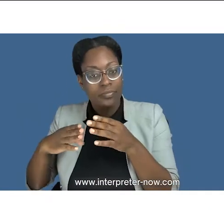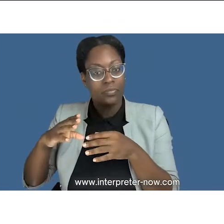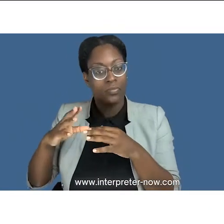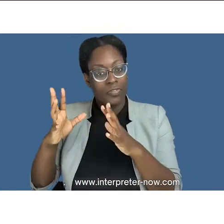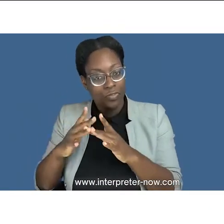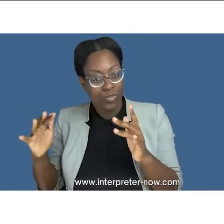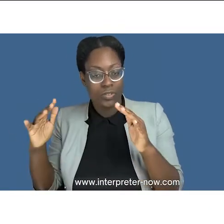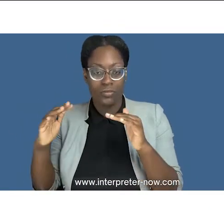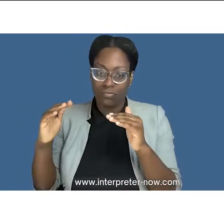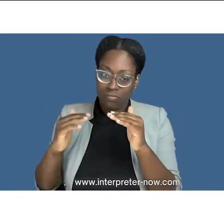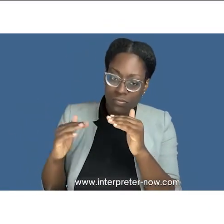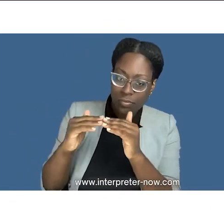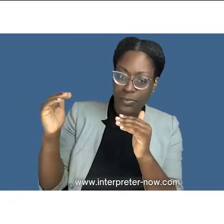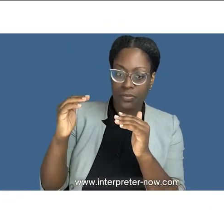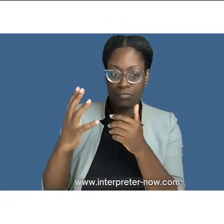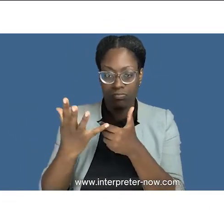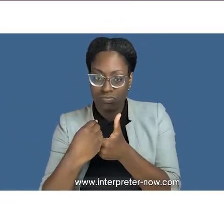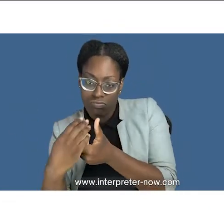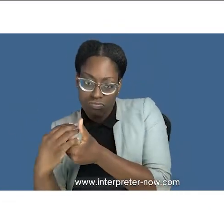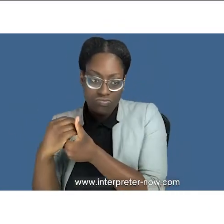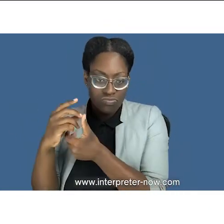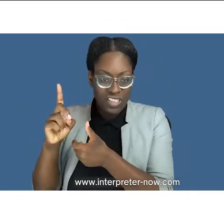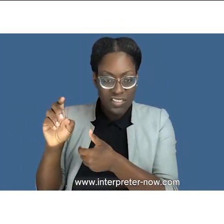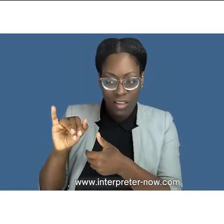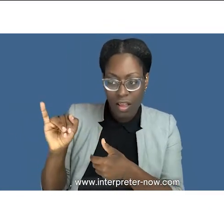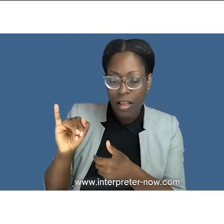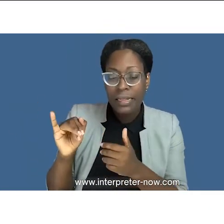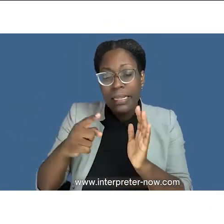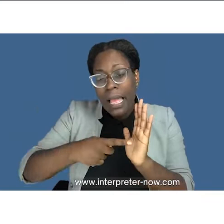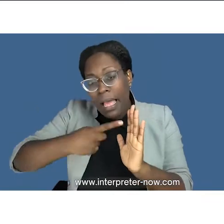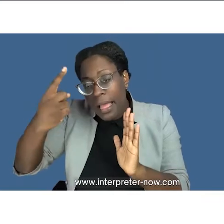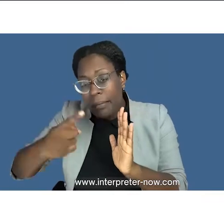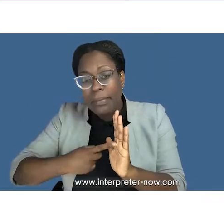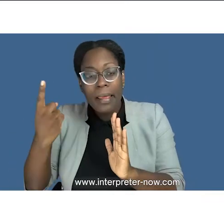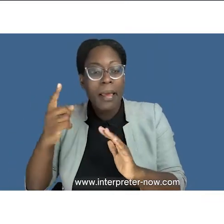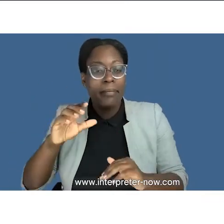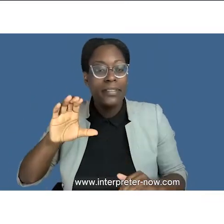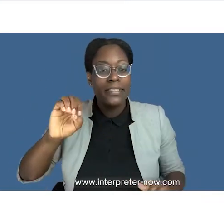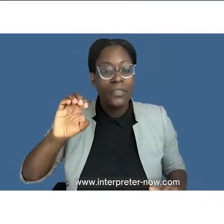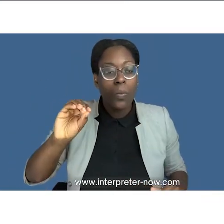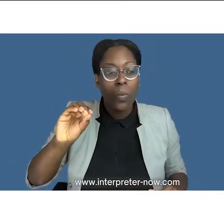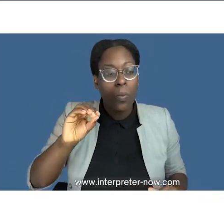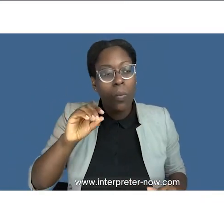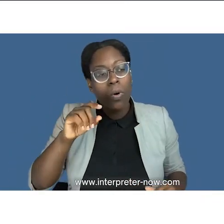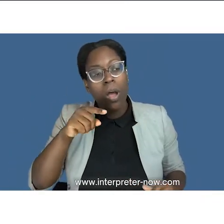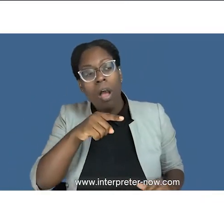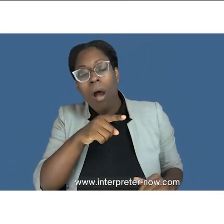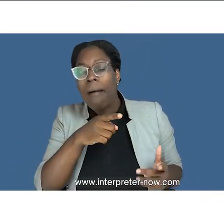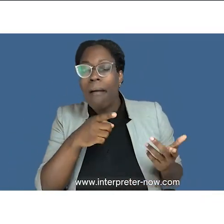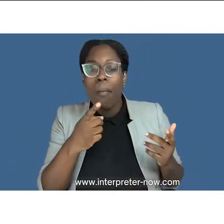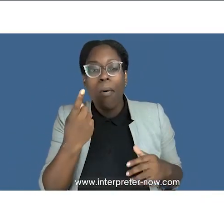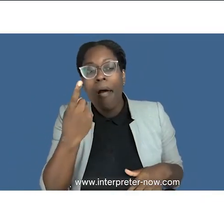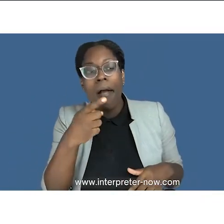DEI committee with slightly larger startups. A lot of times people create a DEI committee to address it, or occasionally